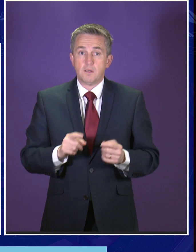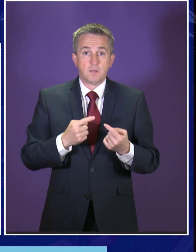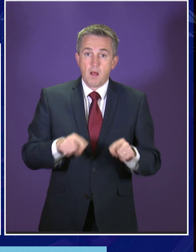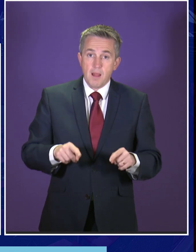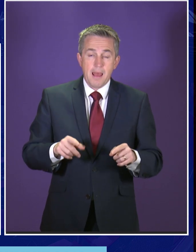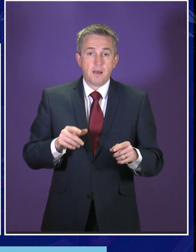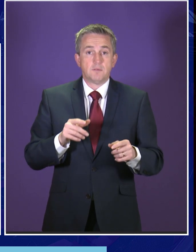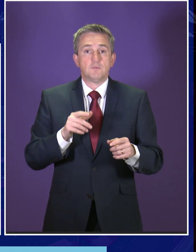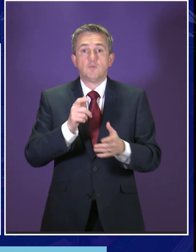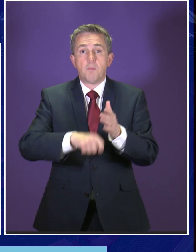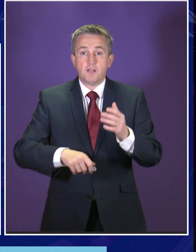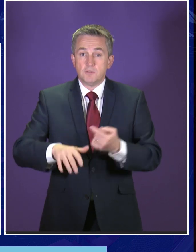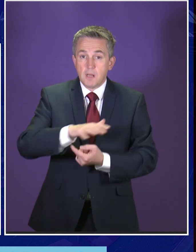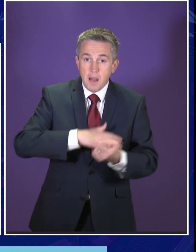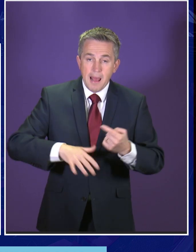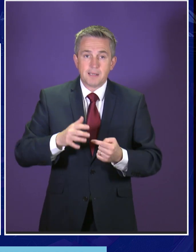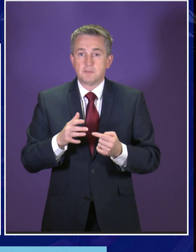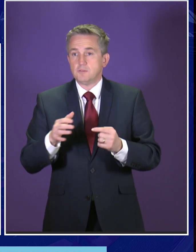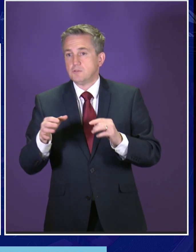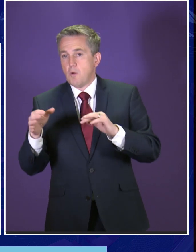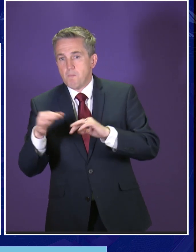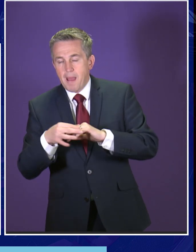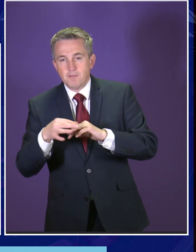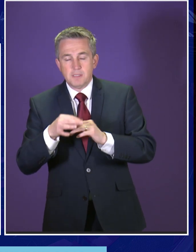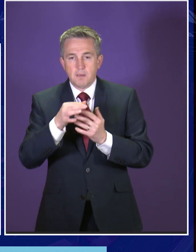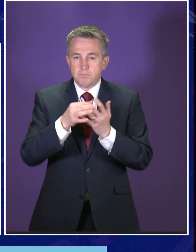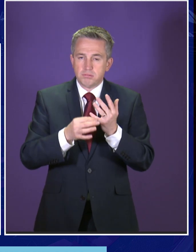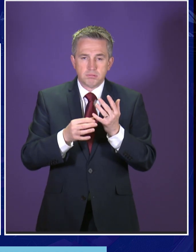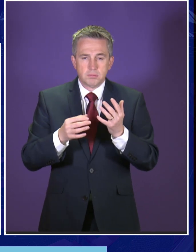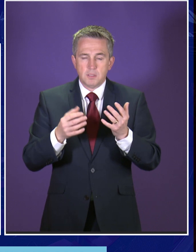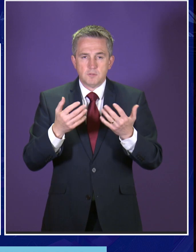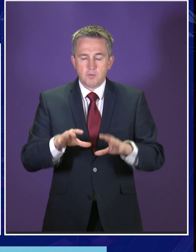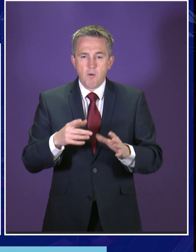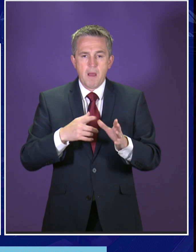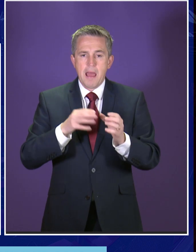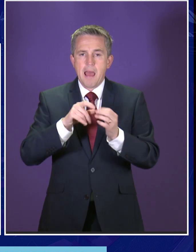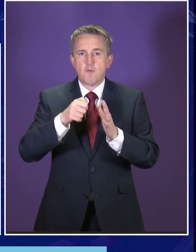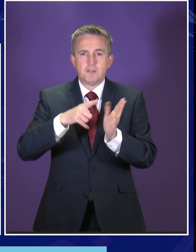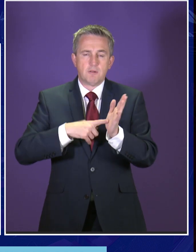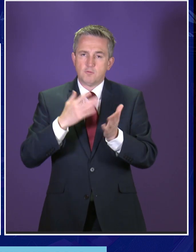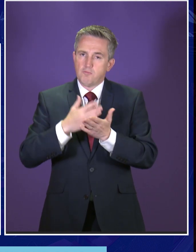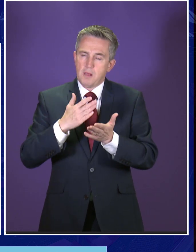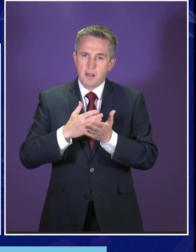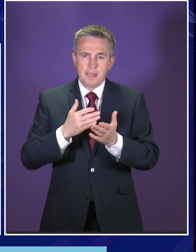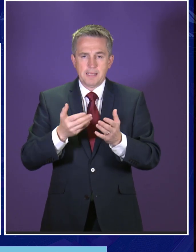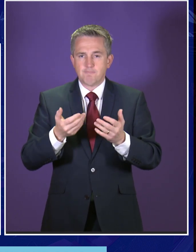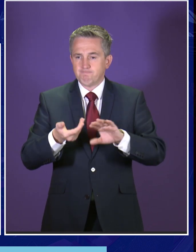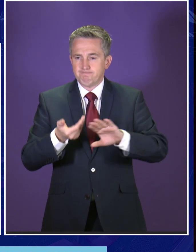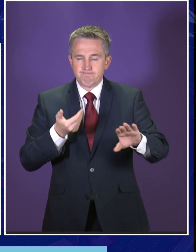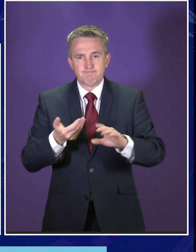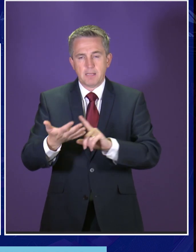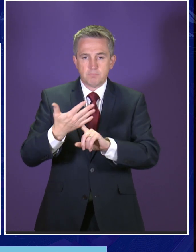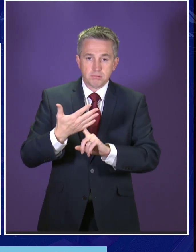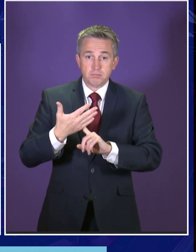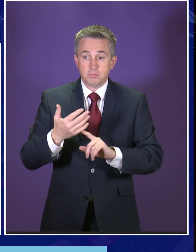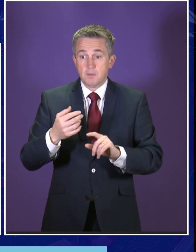formal legal structures like land purchase or marriage or registration, let alone any kind of treaty. It wasn't until 1993, 25 years